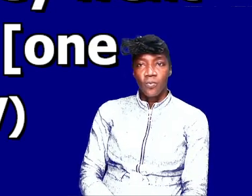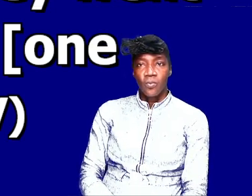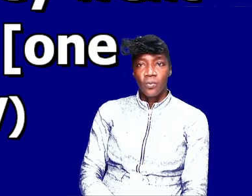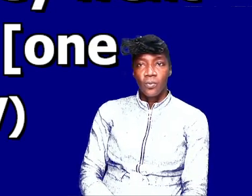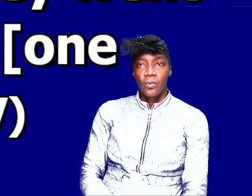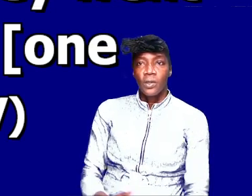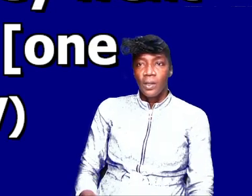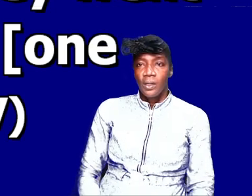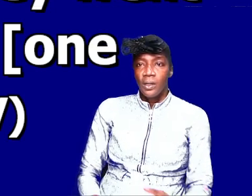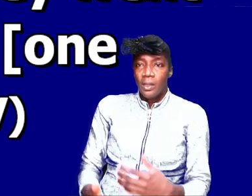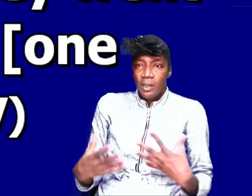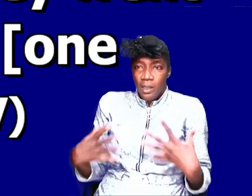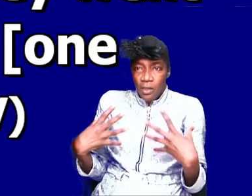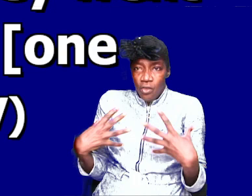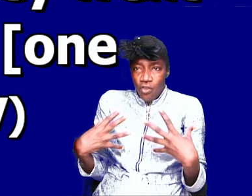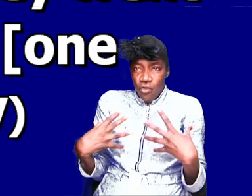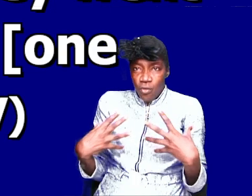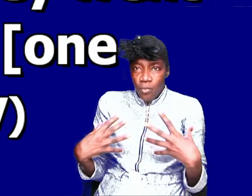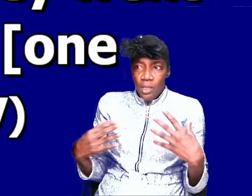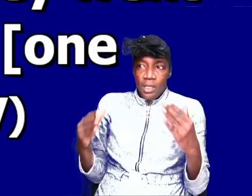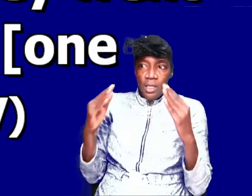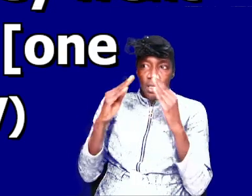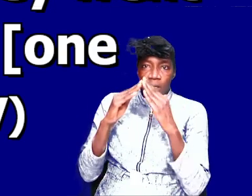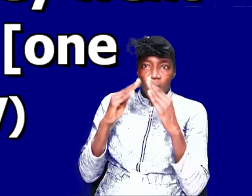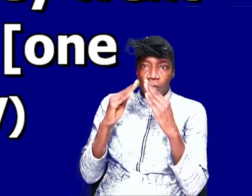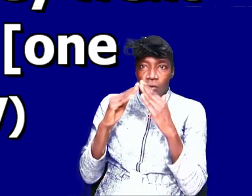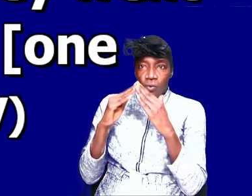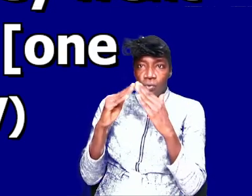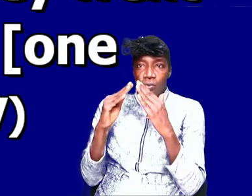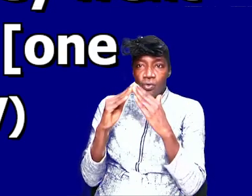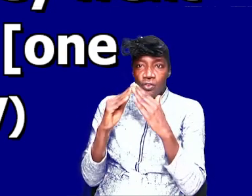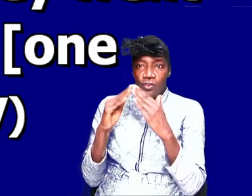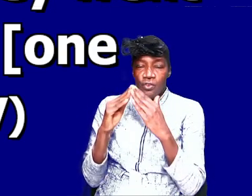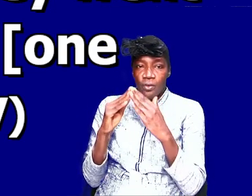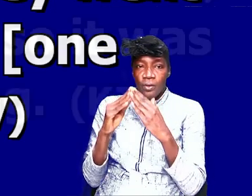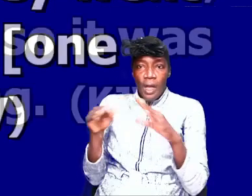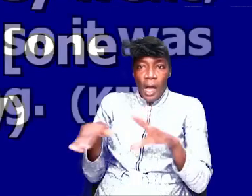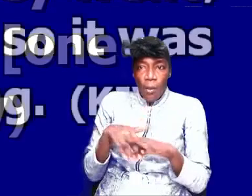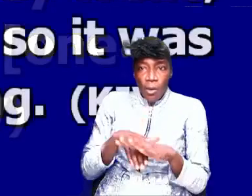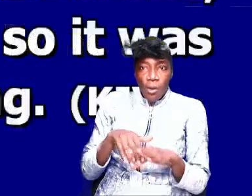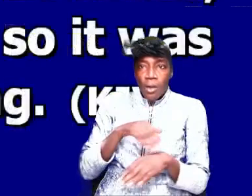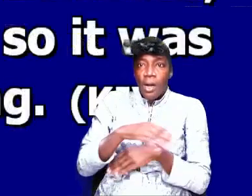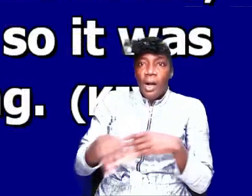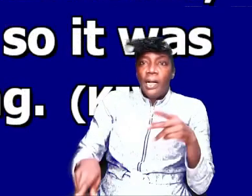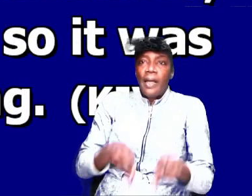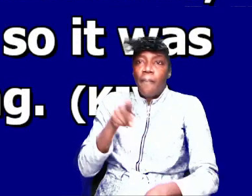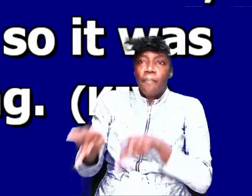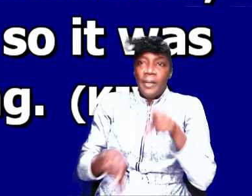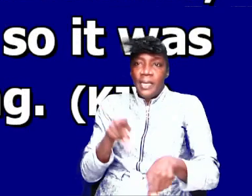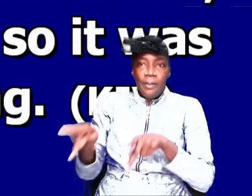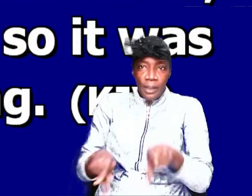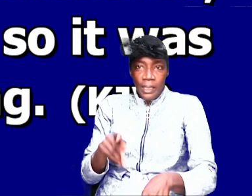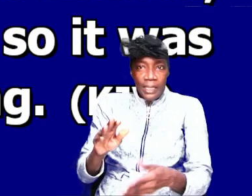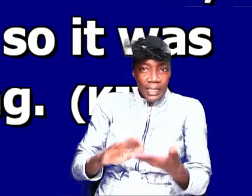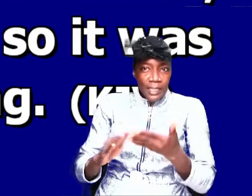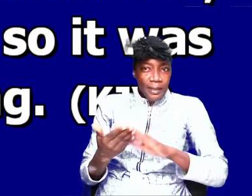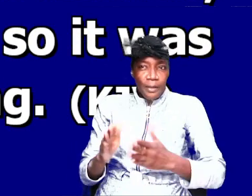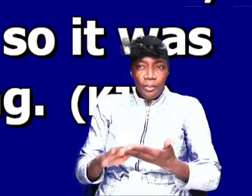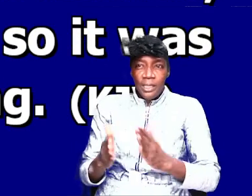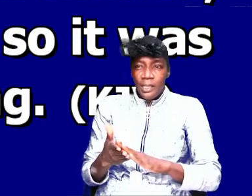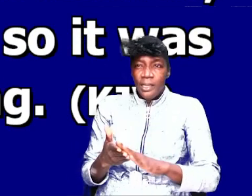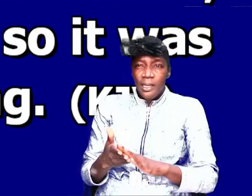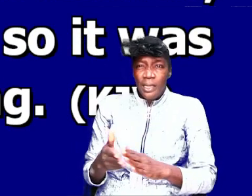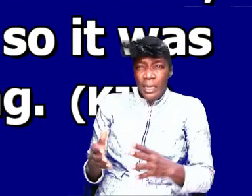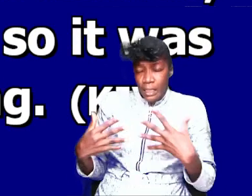And there was trembling in the house, in the field, and among all the people, the garrison and the spoilers. They